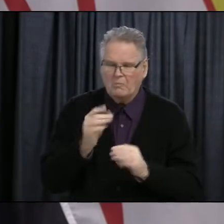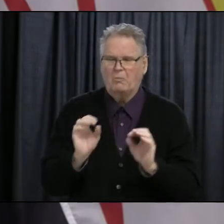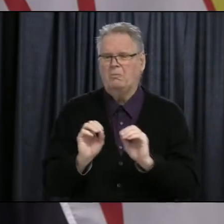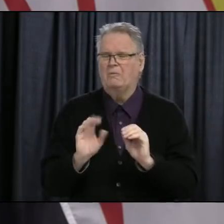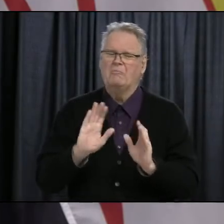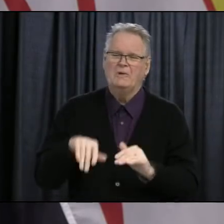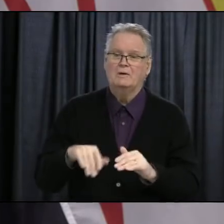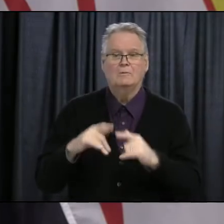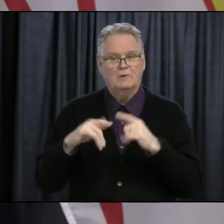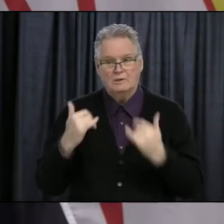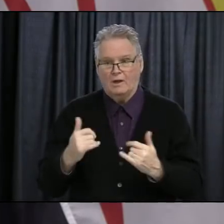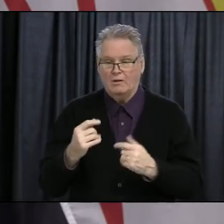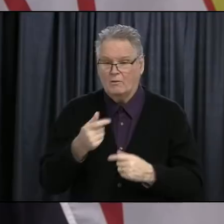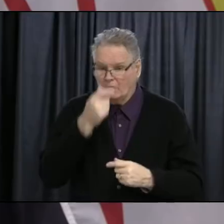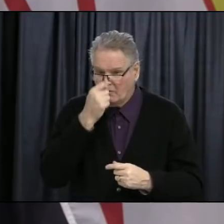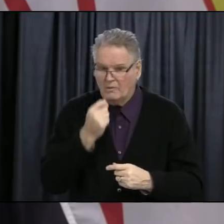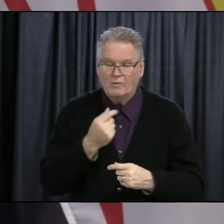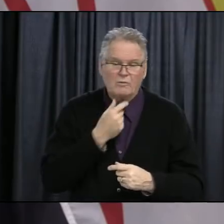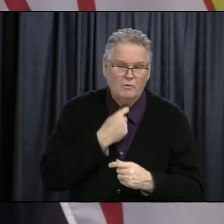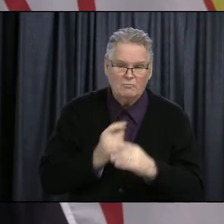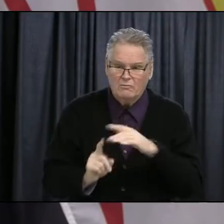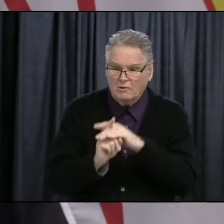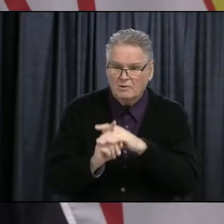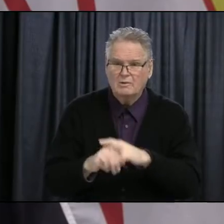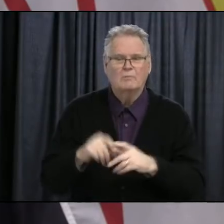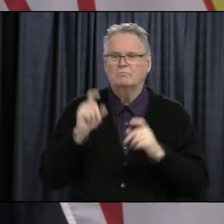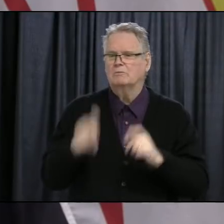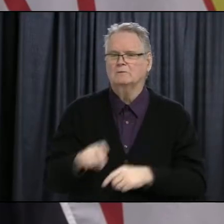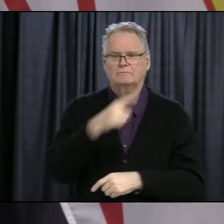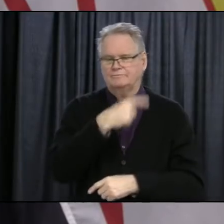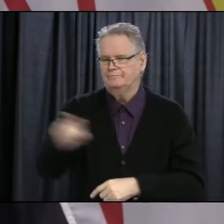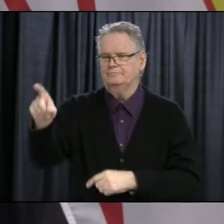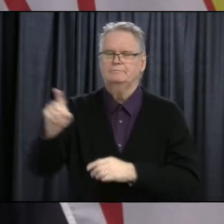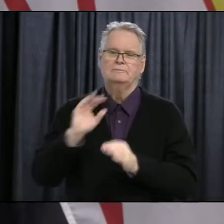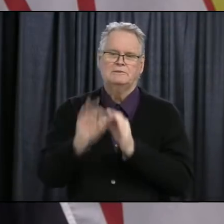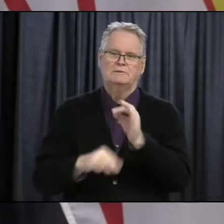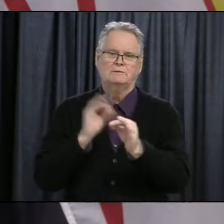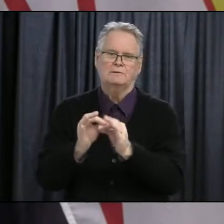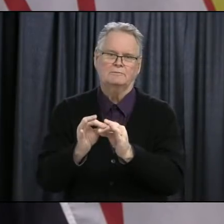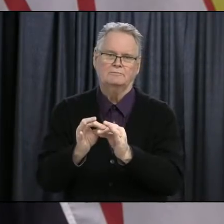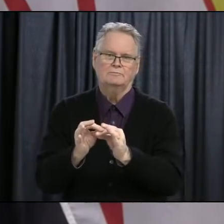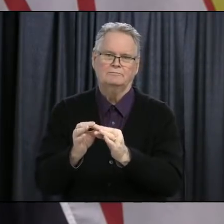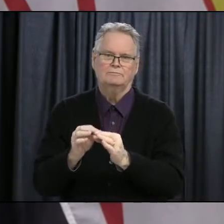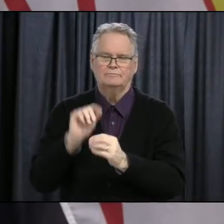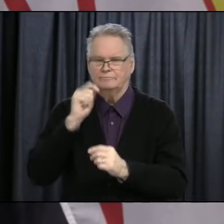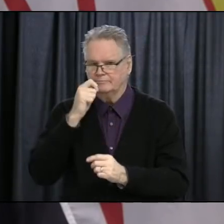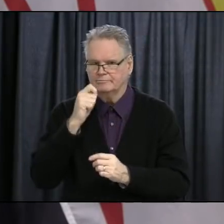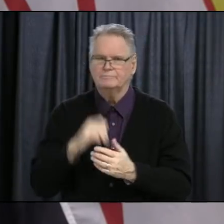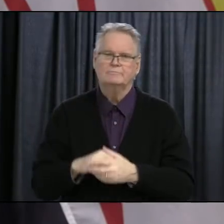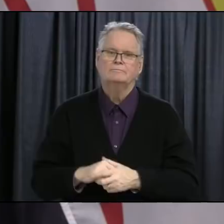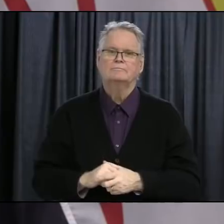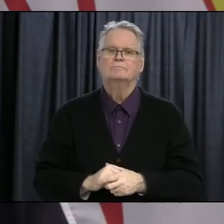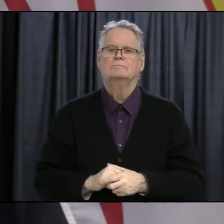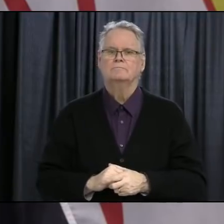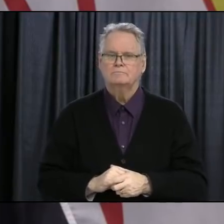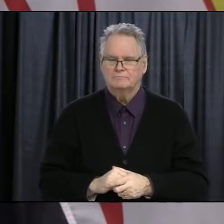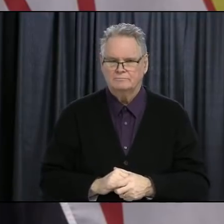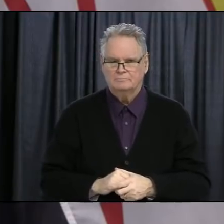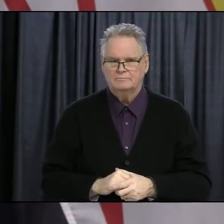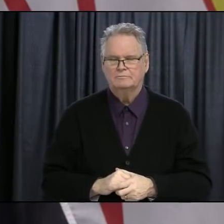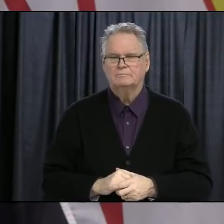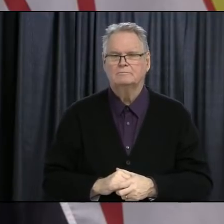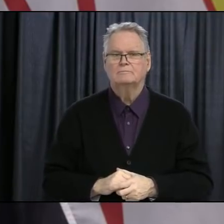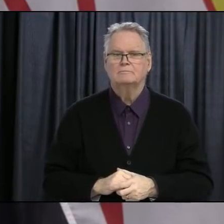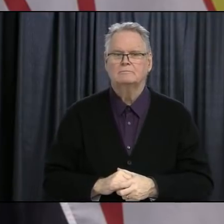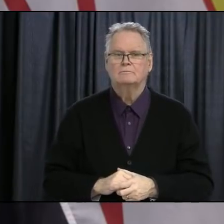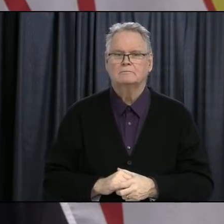out the online assessment tool to see if they need to have testing done, and to make sure that, you know, staying home